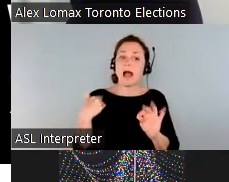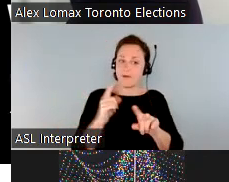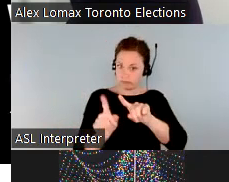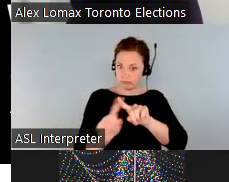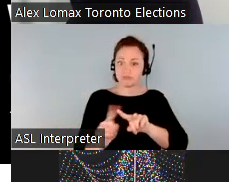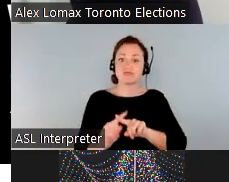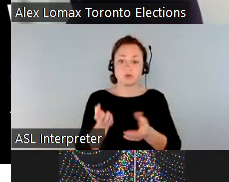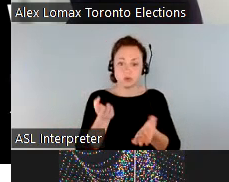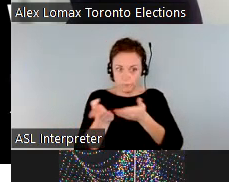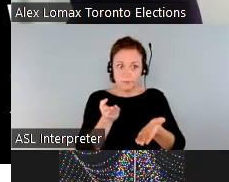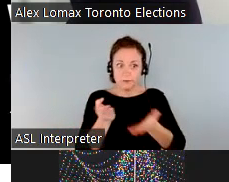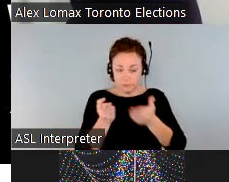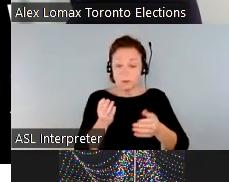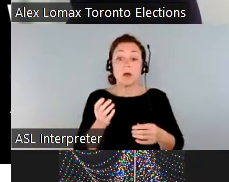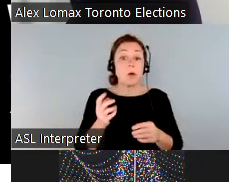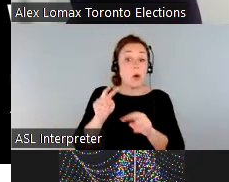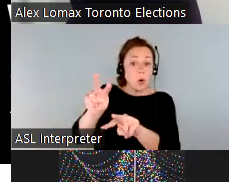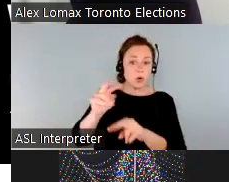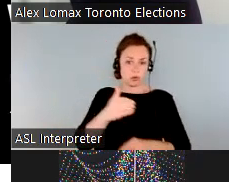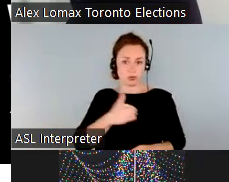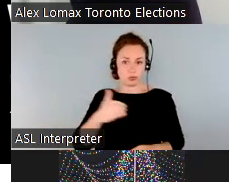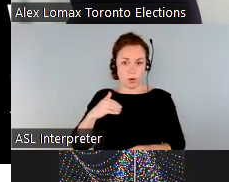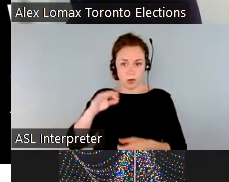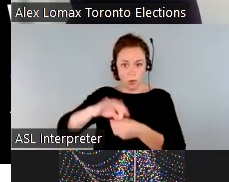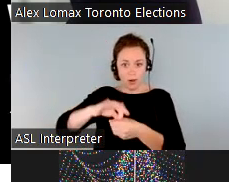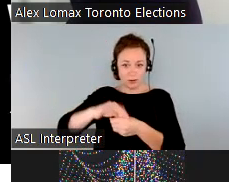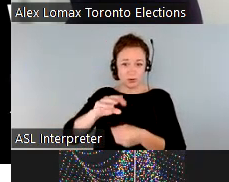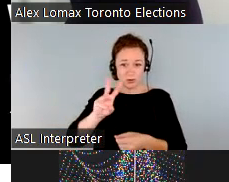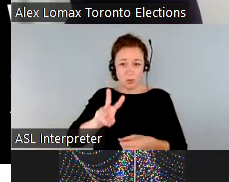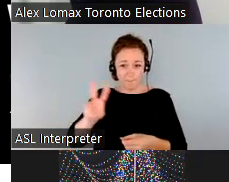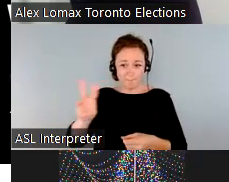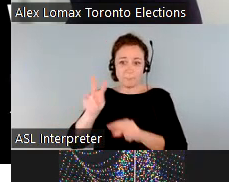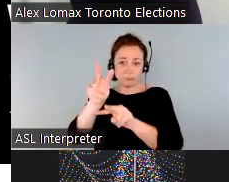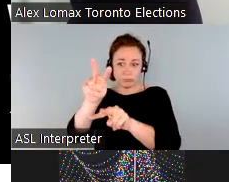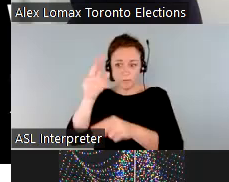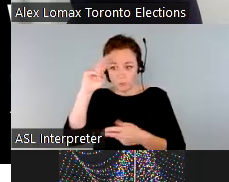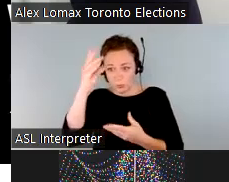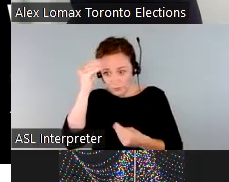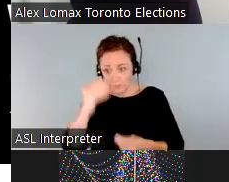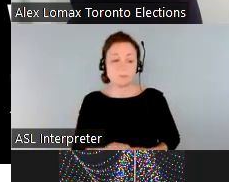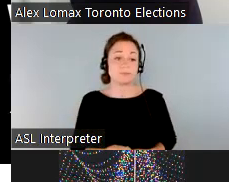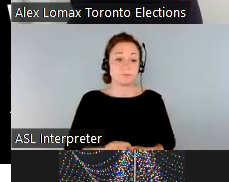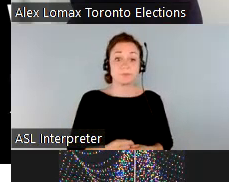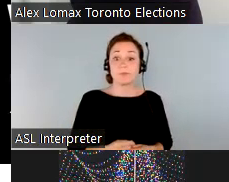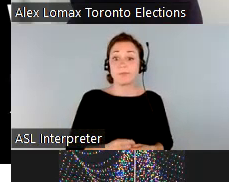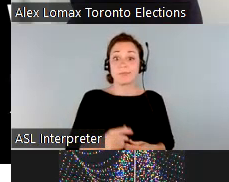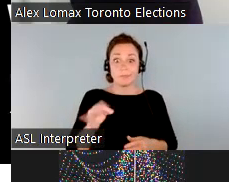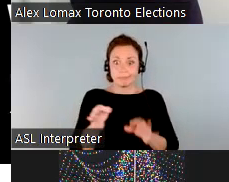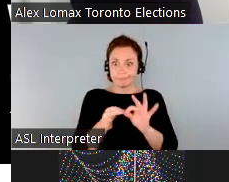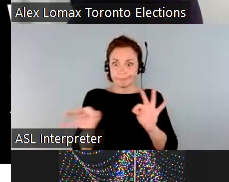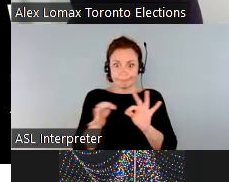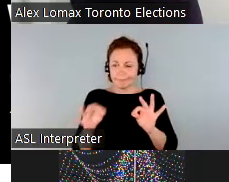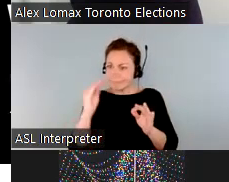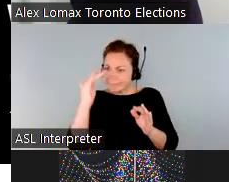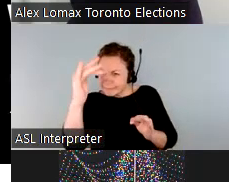in other languages on the Toronto Elections website in October of an election year. If an elector requires assistance in a language that is not listed